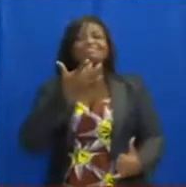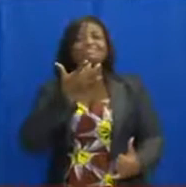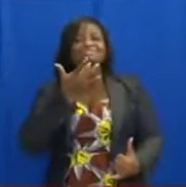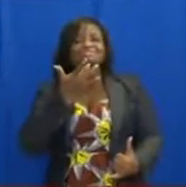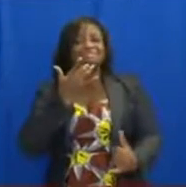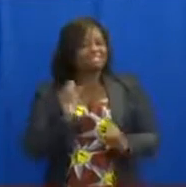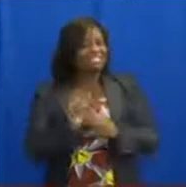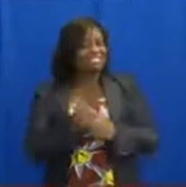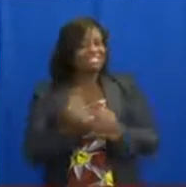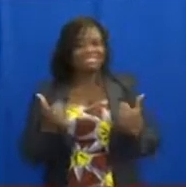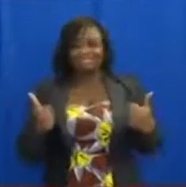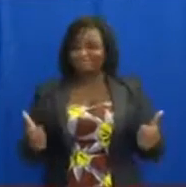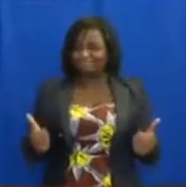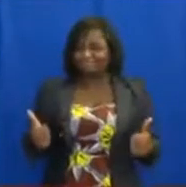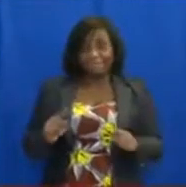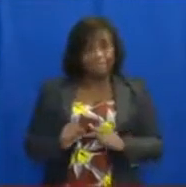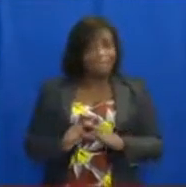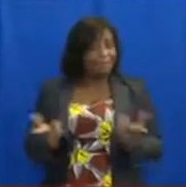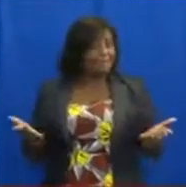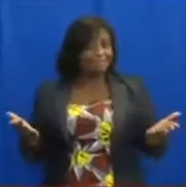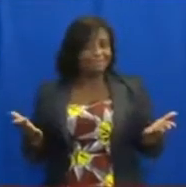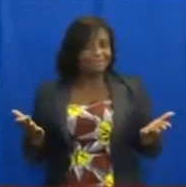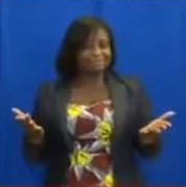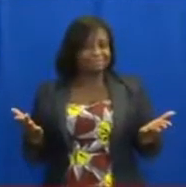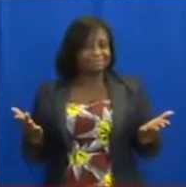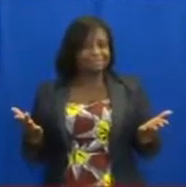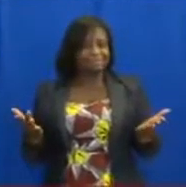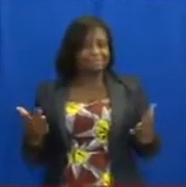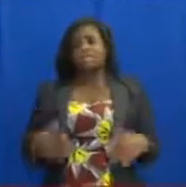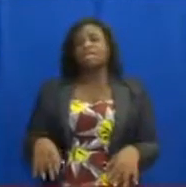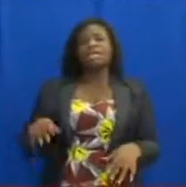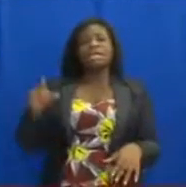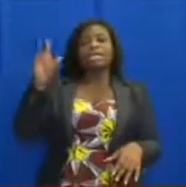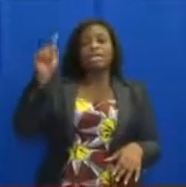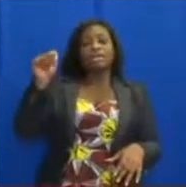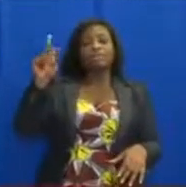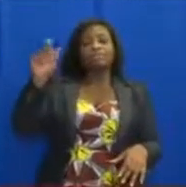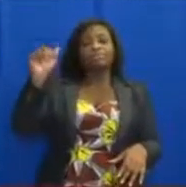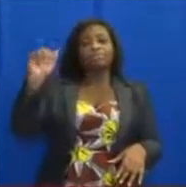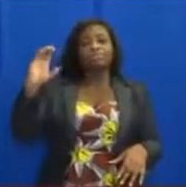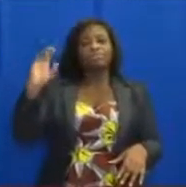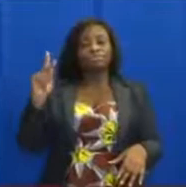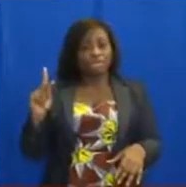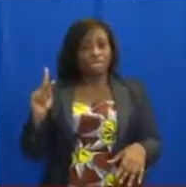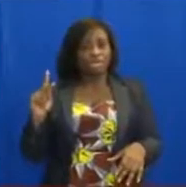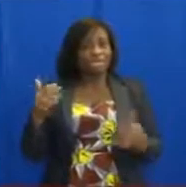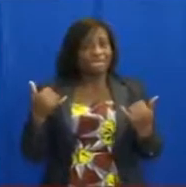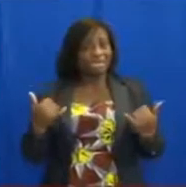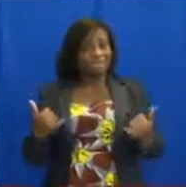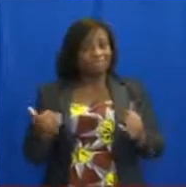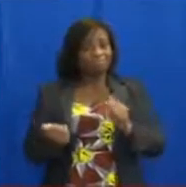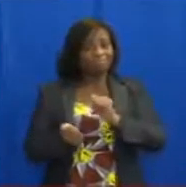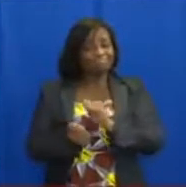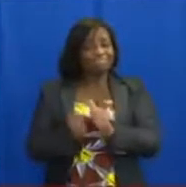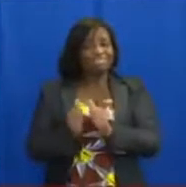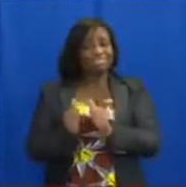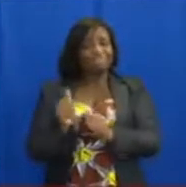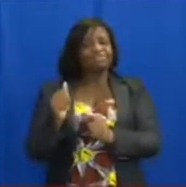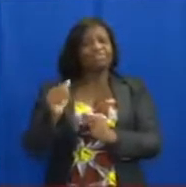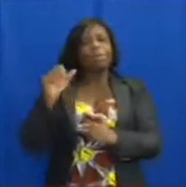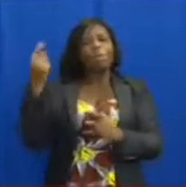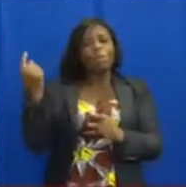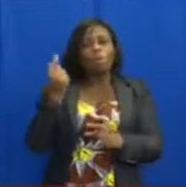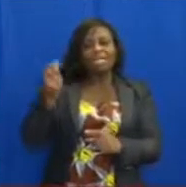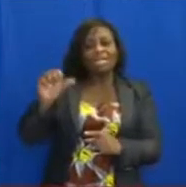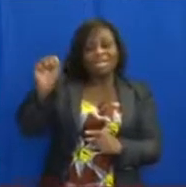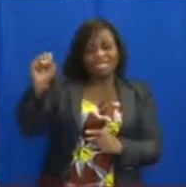favorable situation. However, the double-track system will still be applicable to